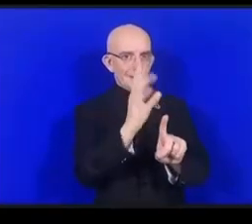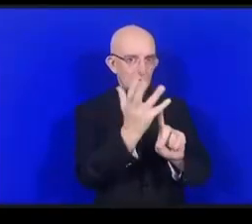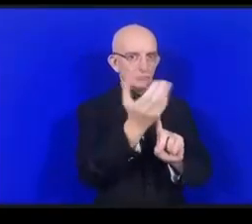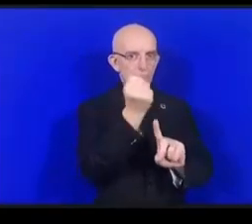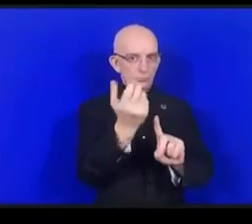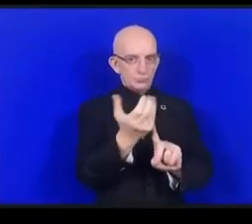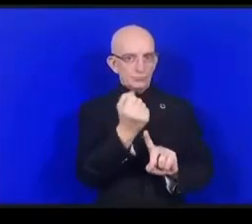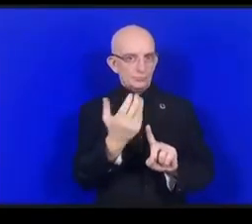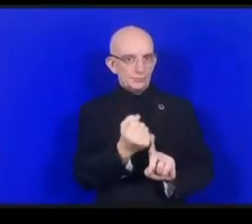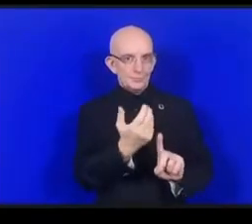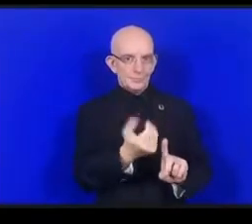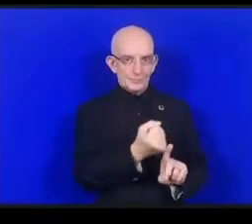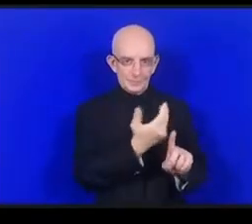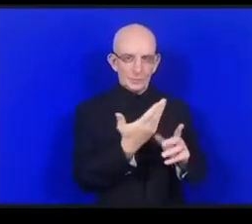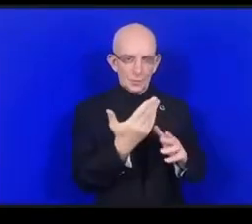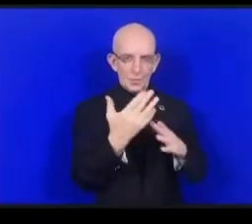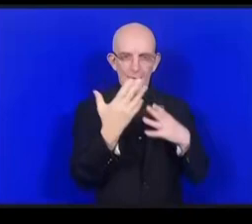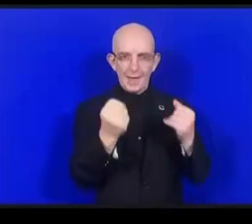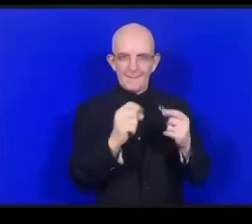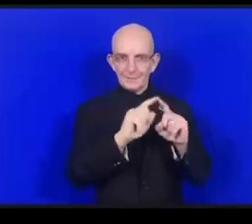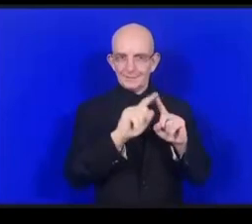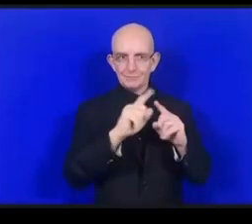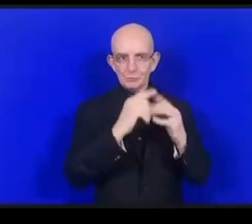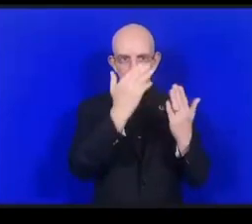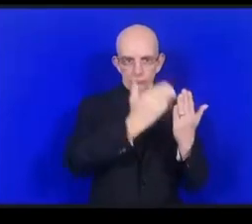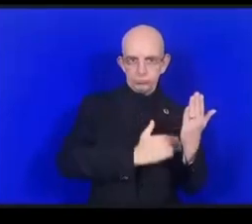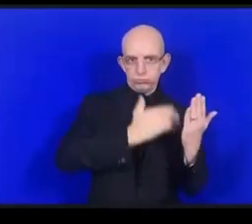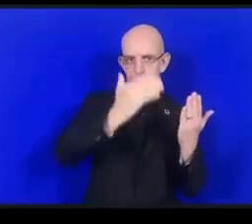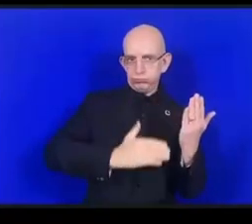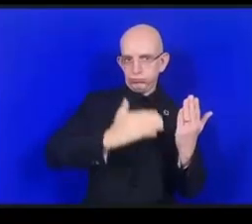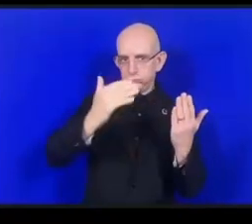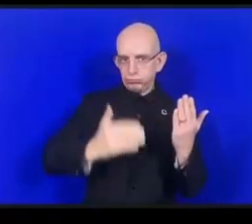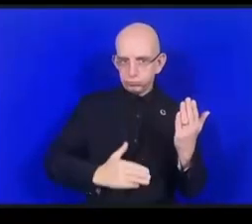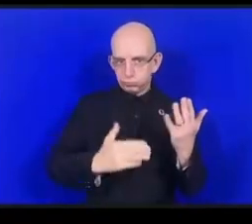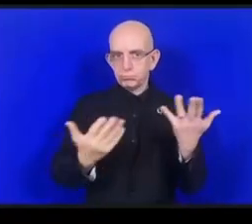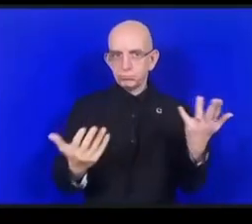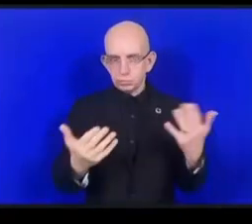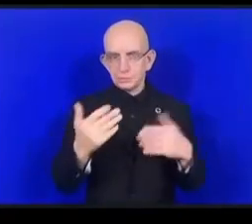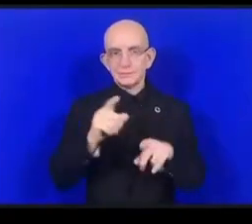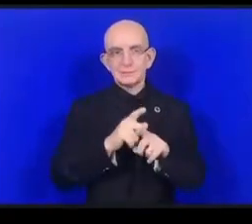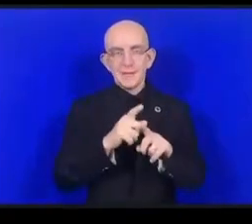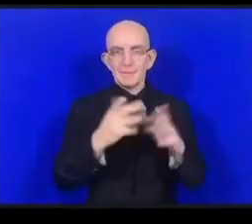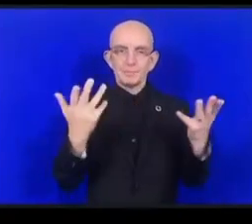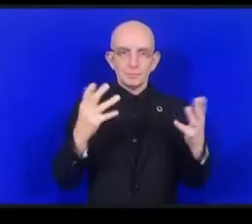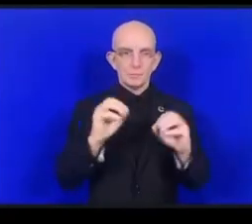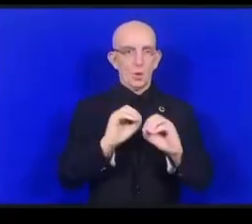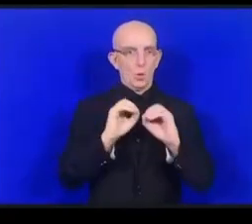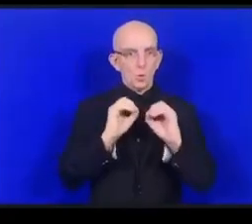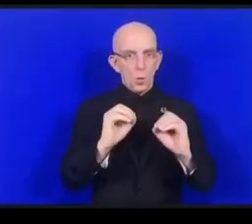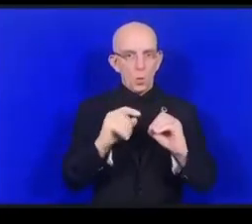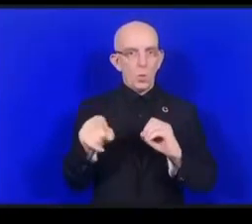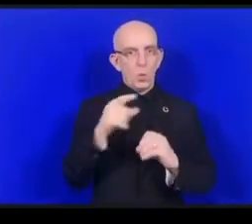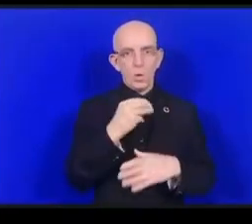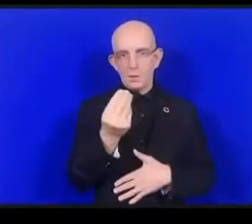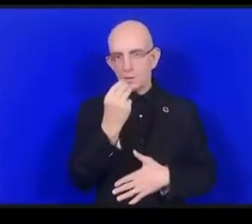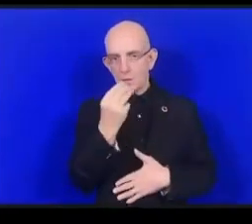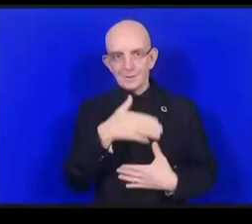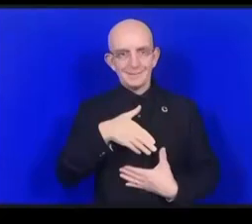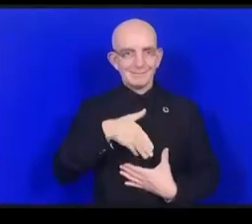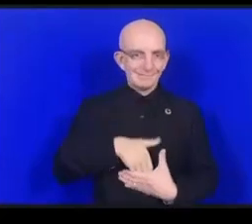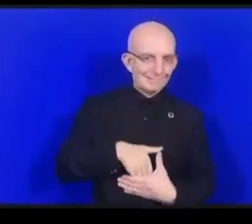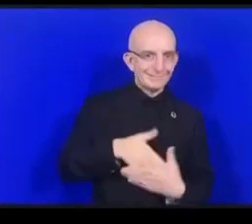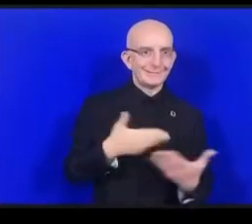hunger. That's the things that obviously are everywhere in agriculture and such. Or for